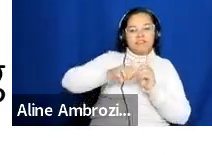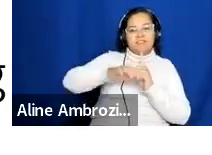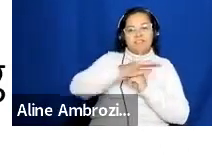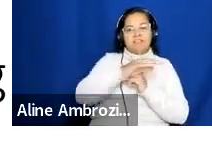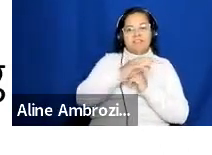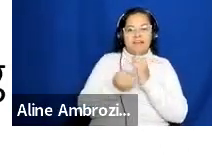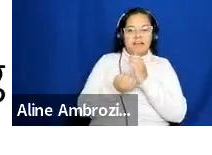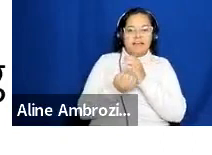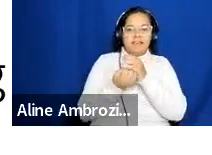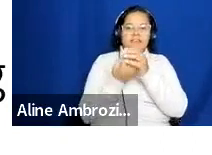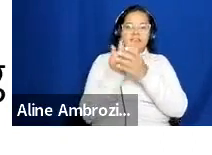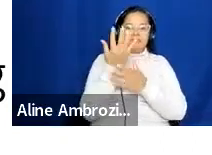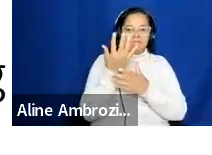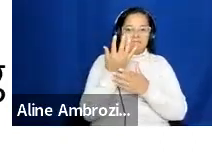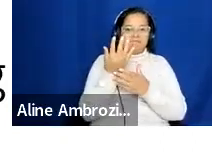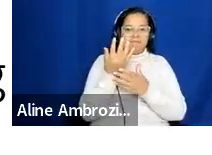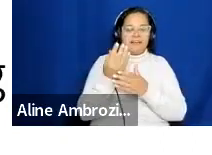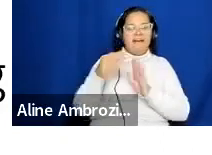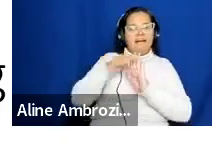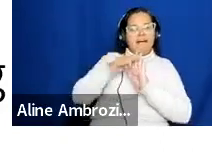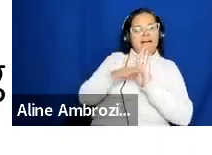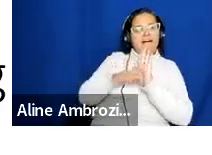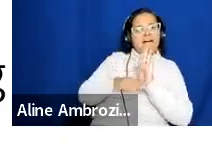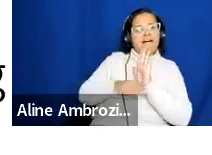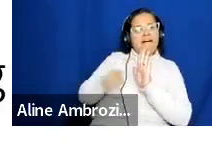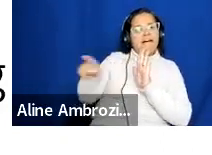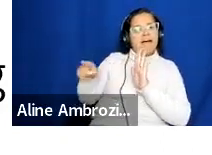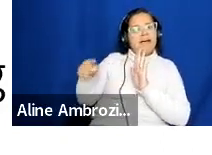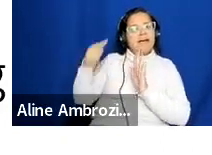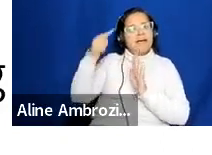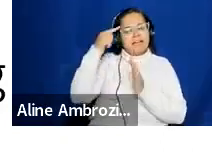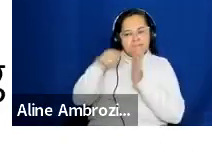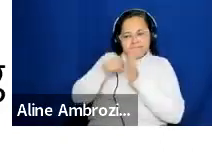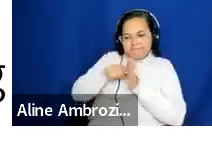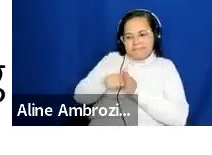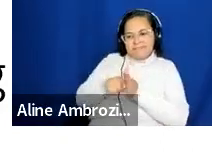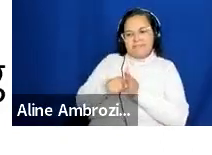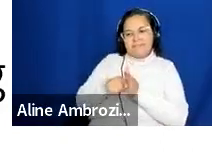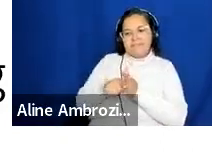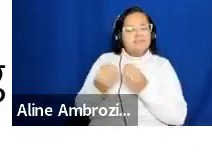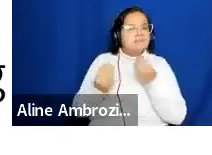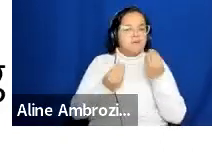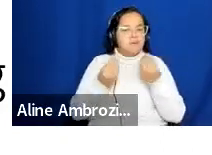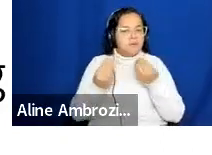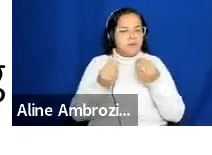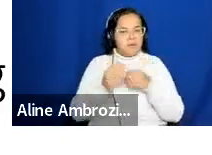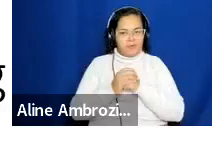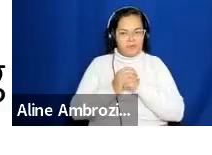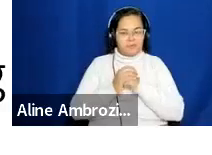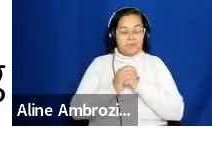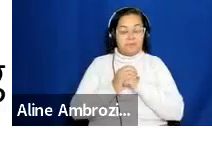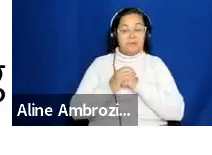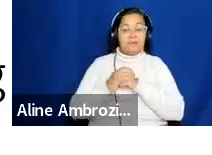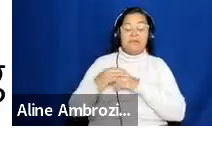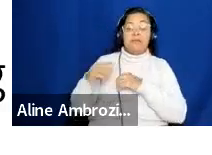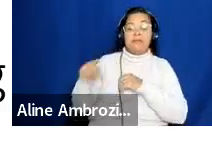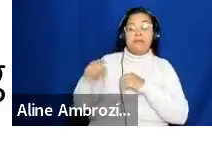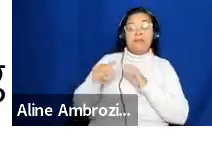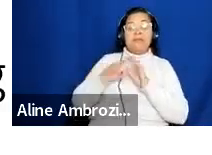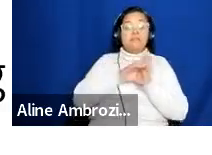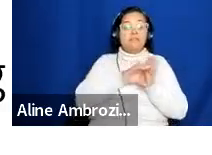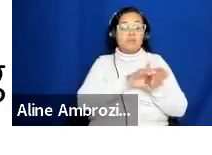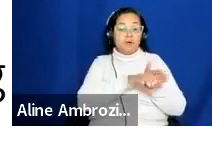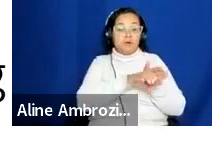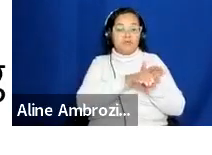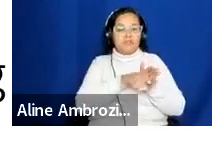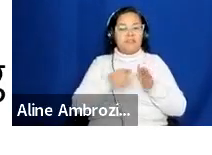How is the fact of development itself, and the concept of development, how is that established in Marx? Does